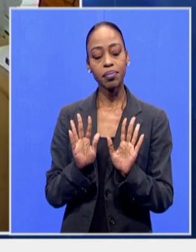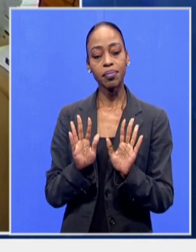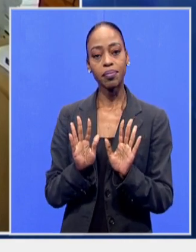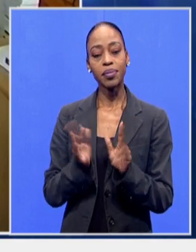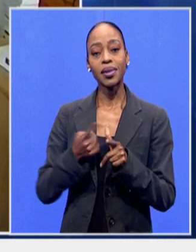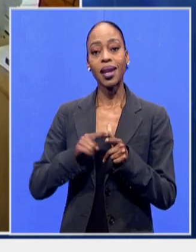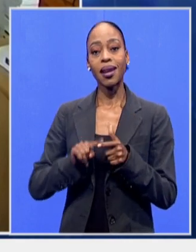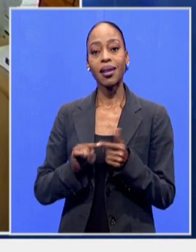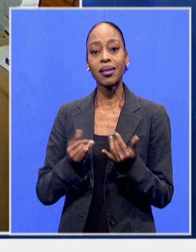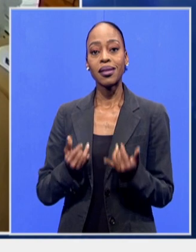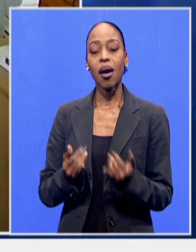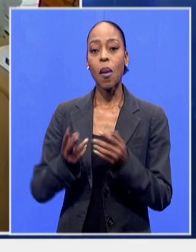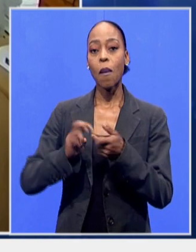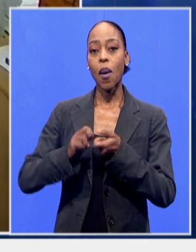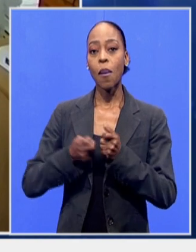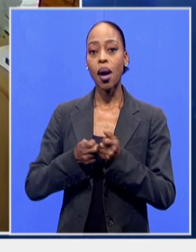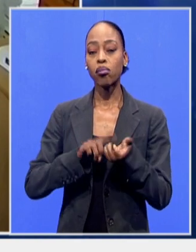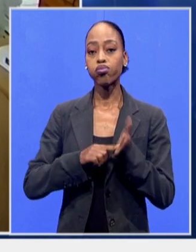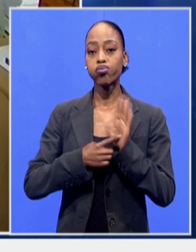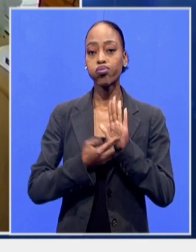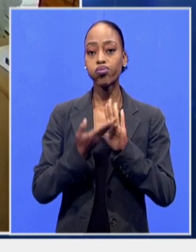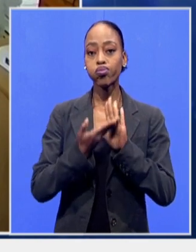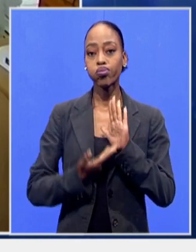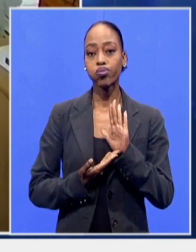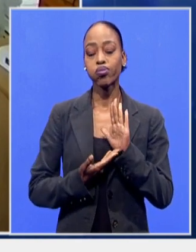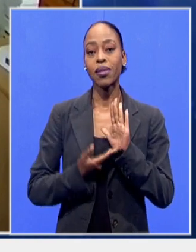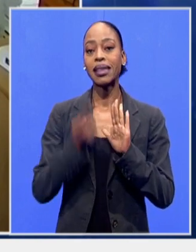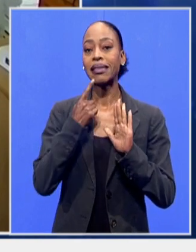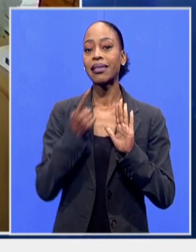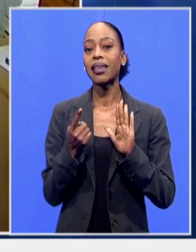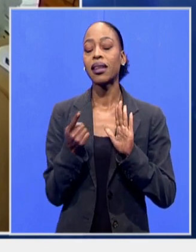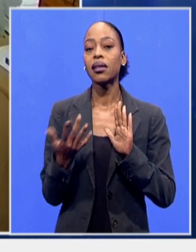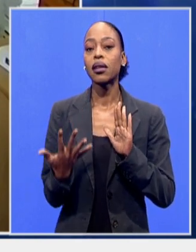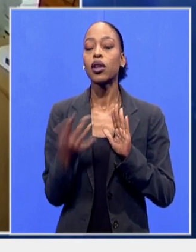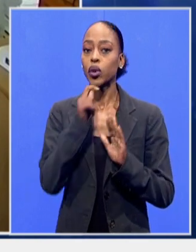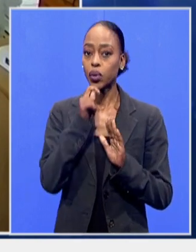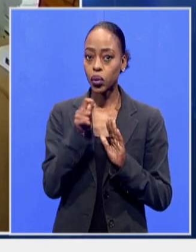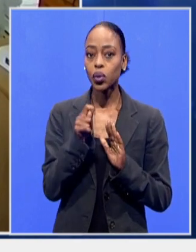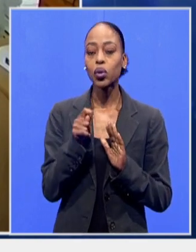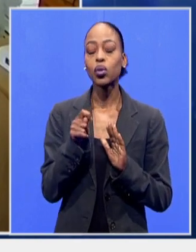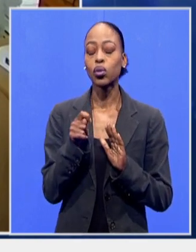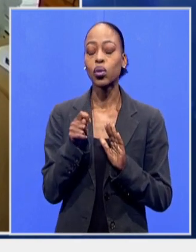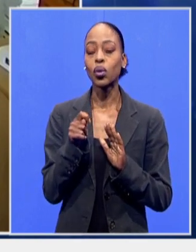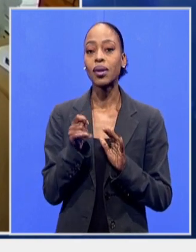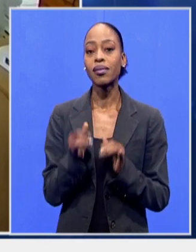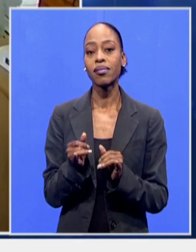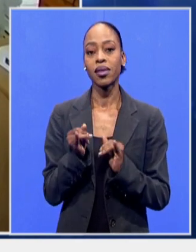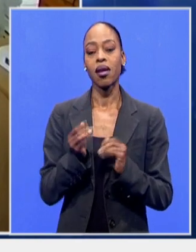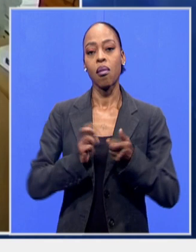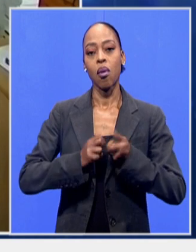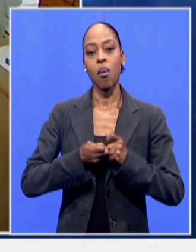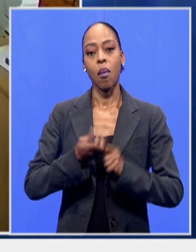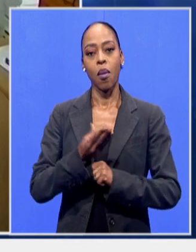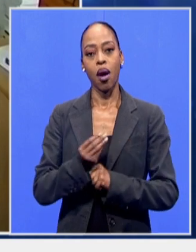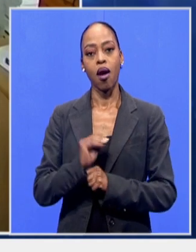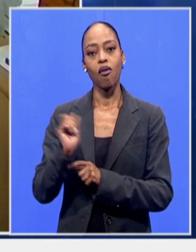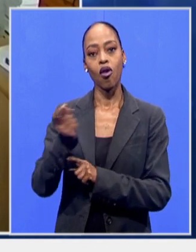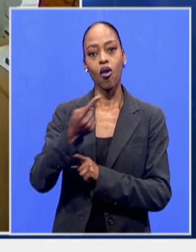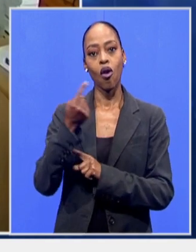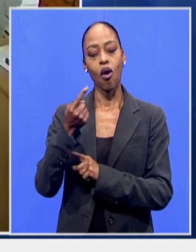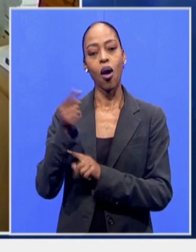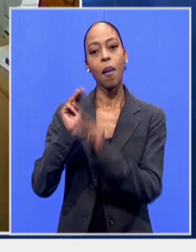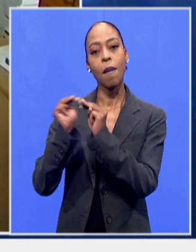the problems that it's revealing suggest that there's real issues with the overall kind of governance and